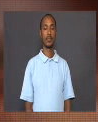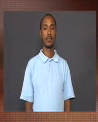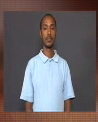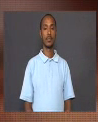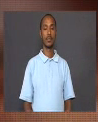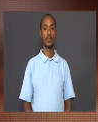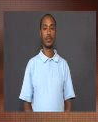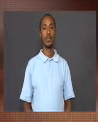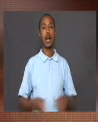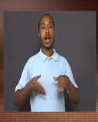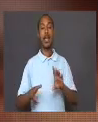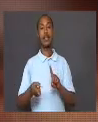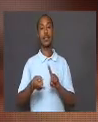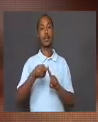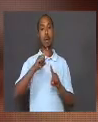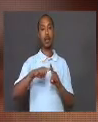Let's get back to our lesson.